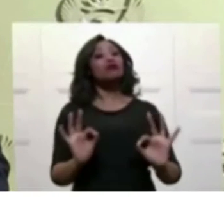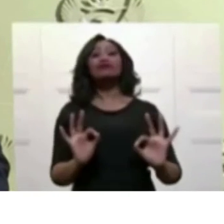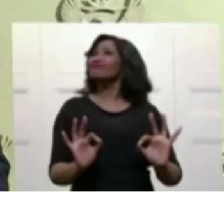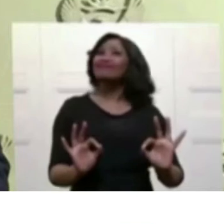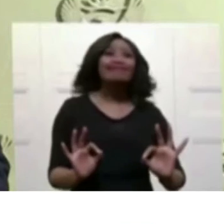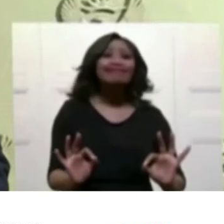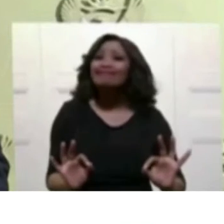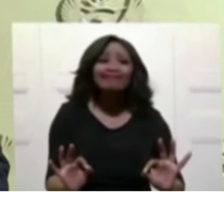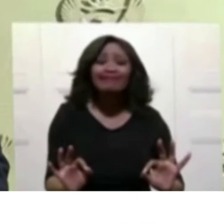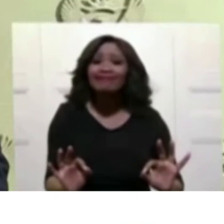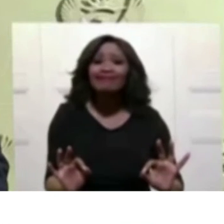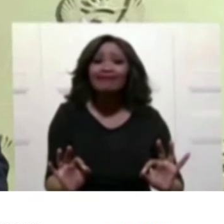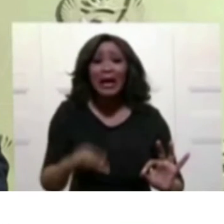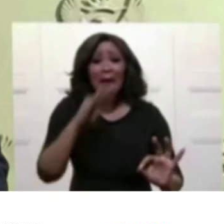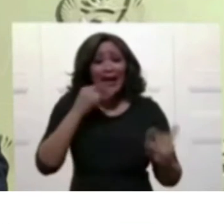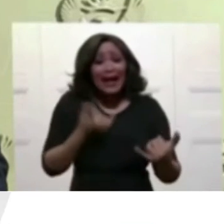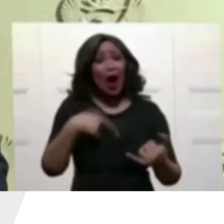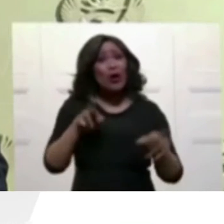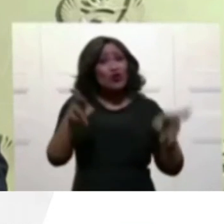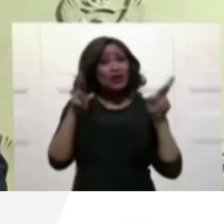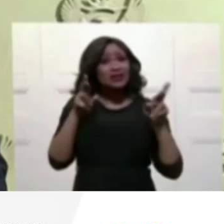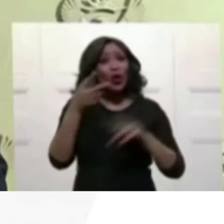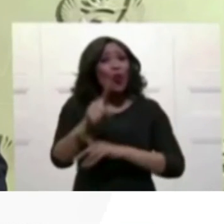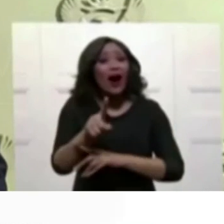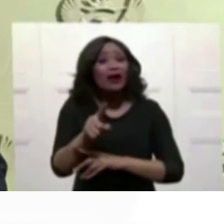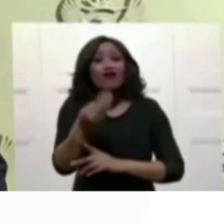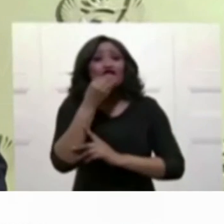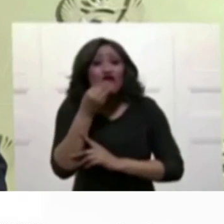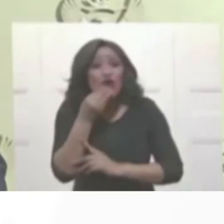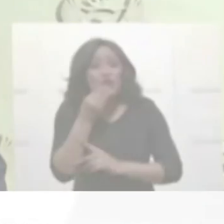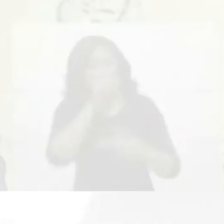insecurity and medication insecurity.